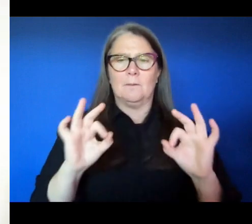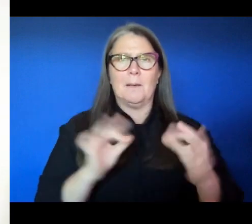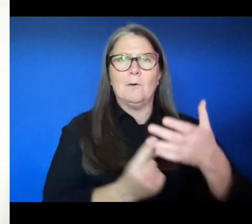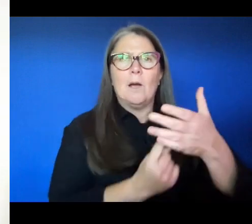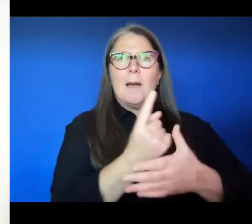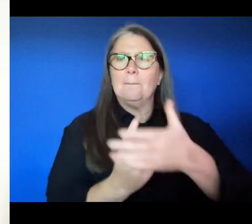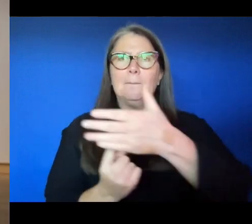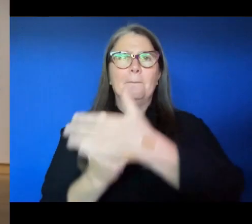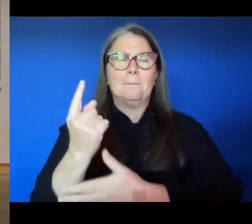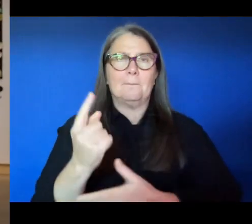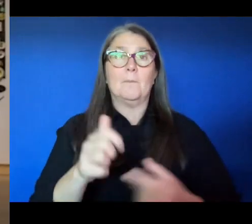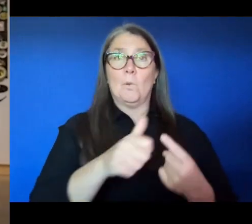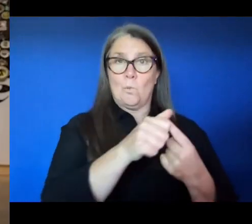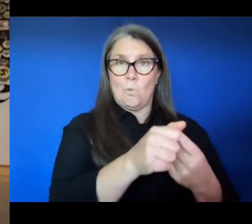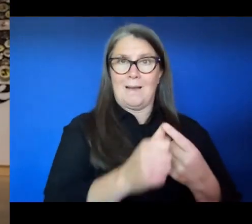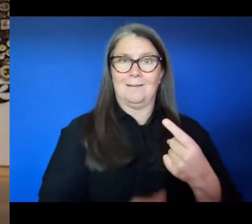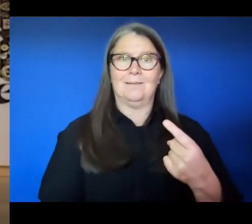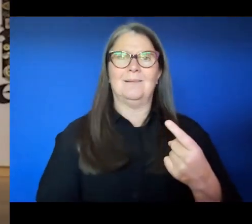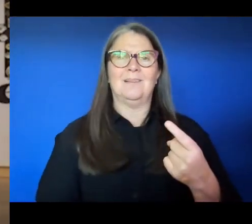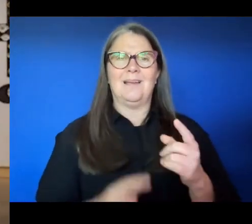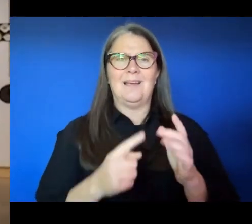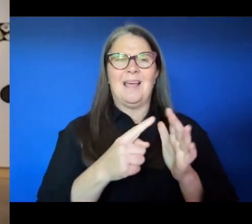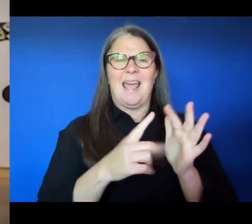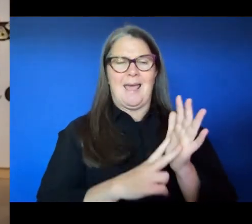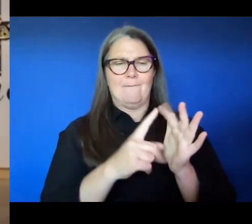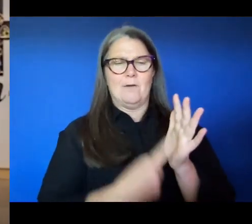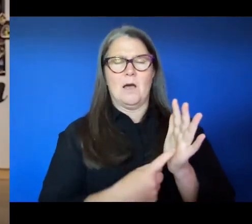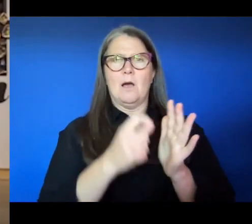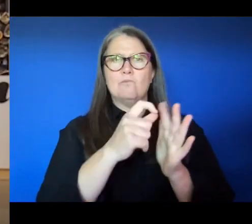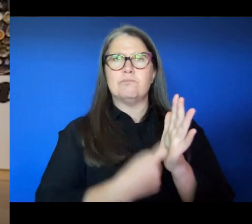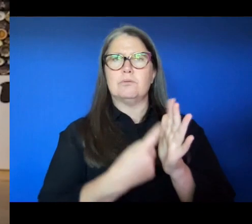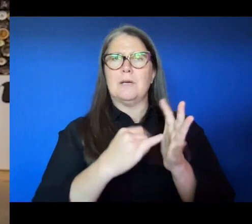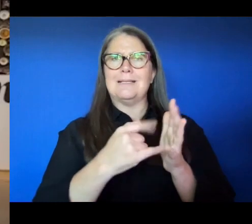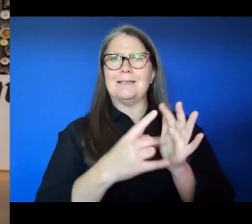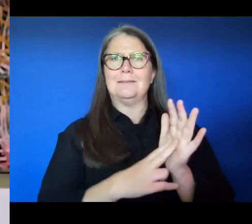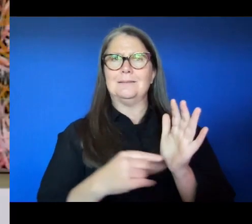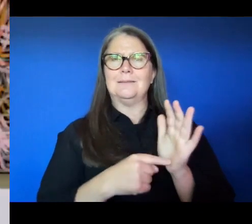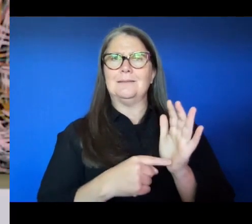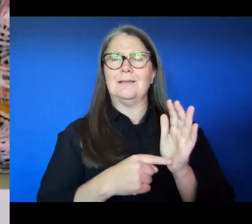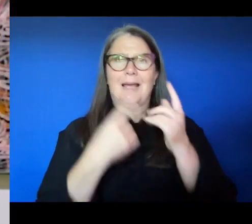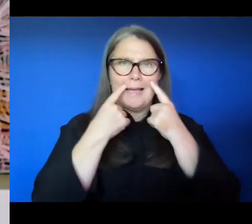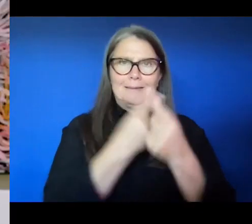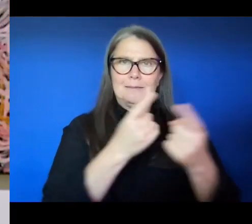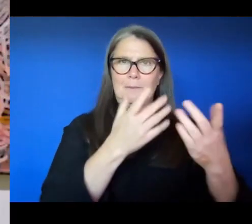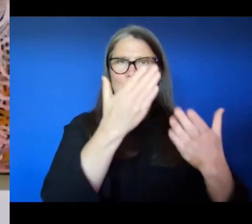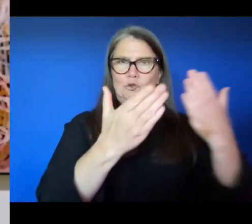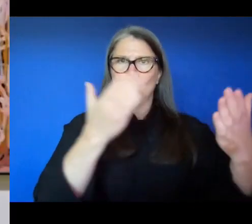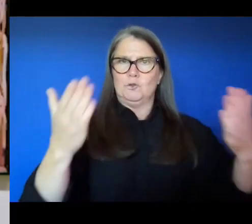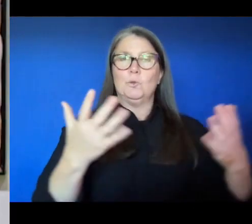the ever-present exhibition, which is a partnership with our Indigenous arts partner, Wesfarmers Arts. Thank you very